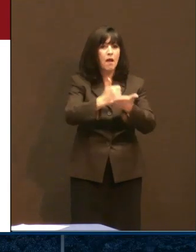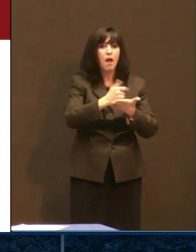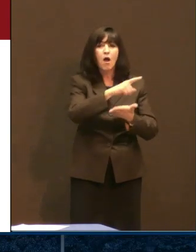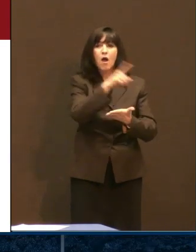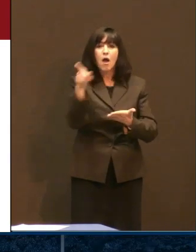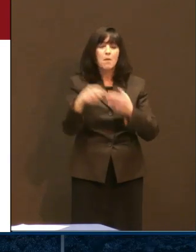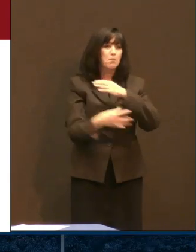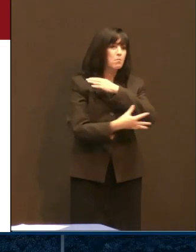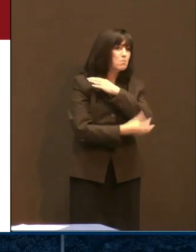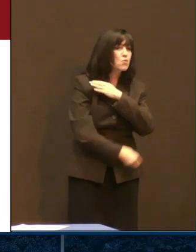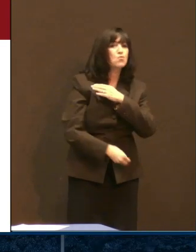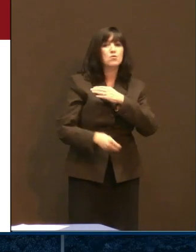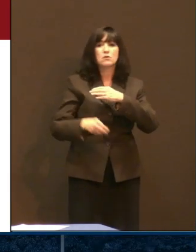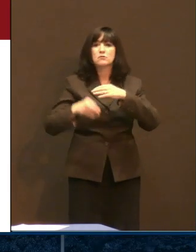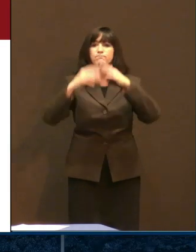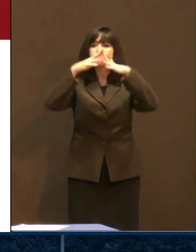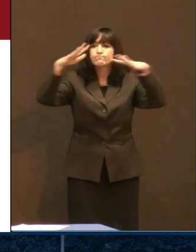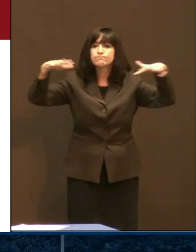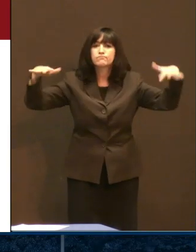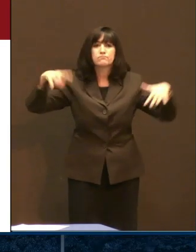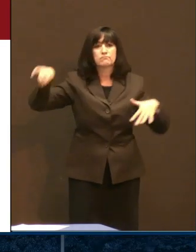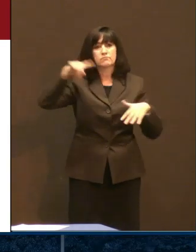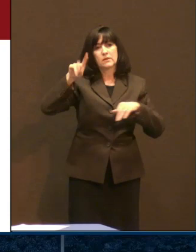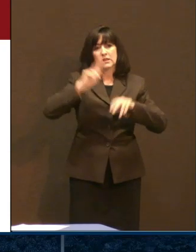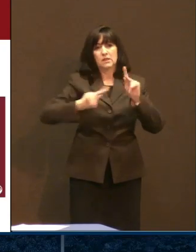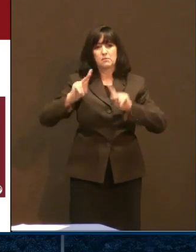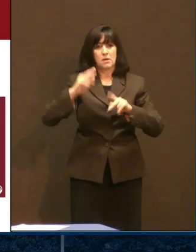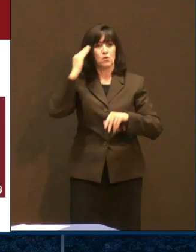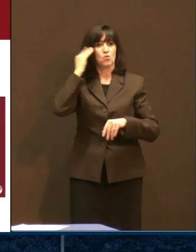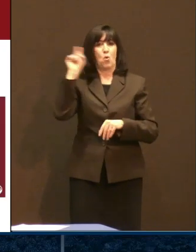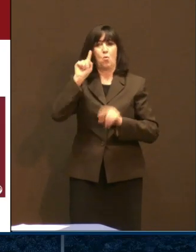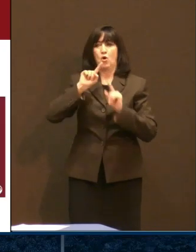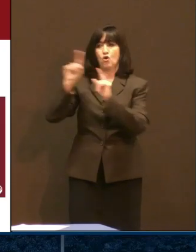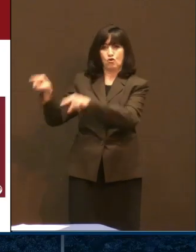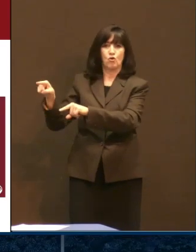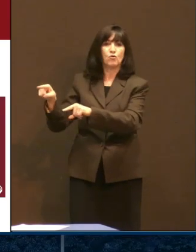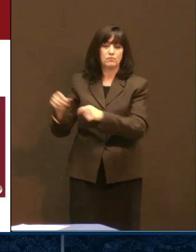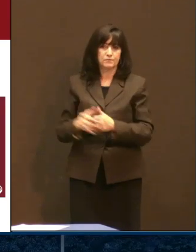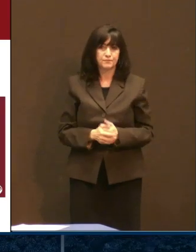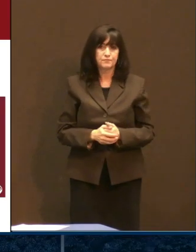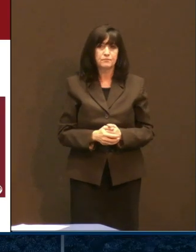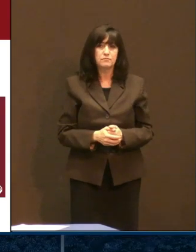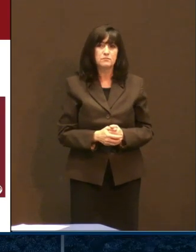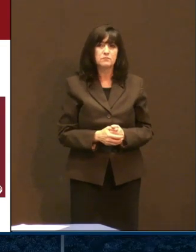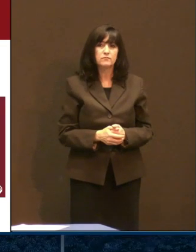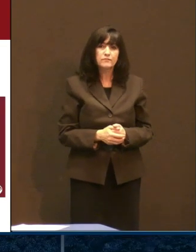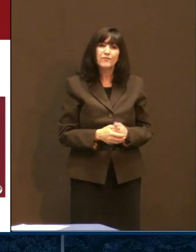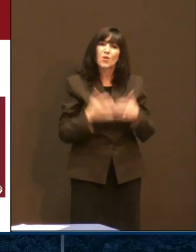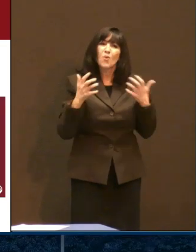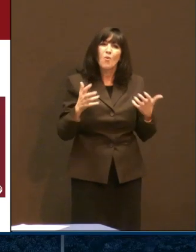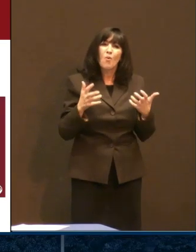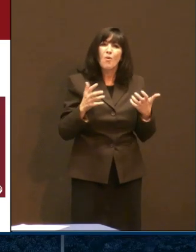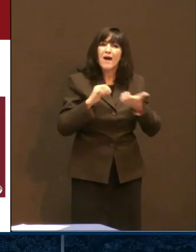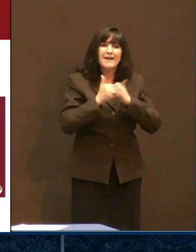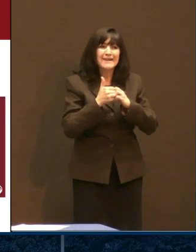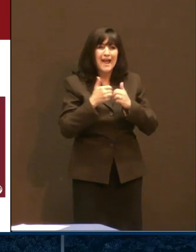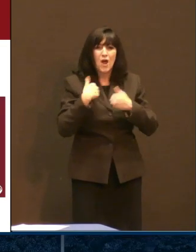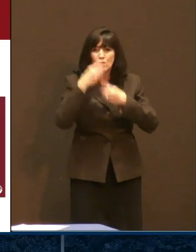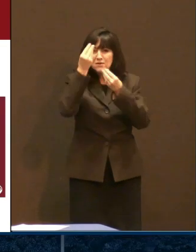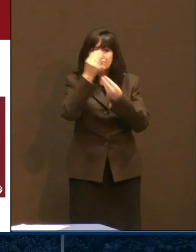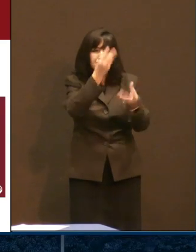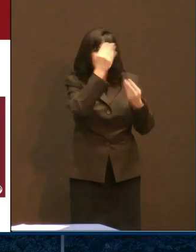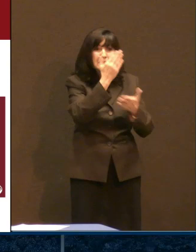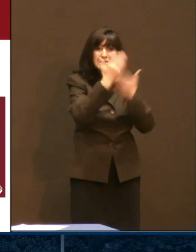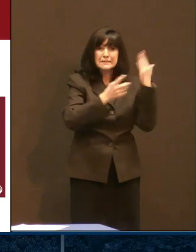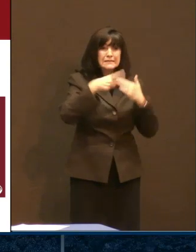before to really make sure we were successful. And then, we want to make sure people understood that's the hotspot right now. Whatever